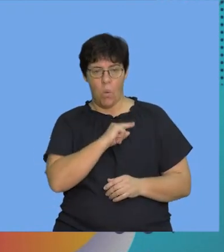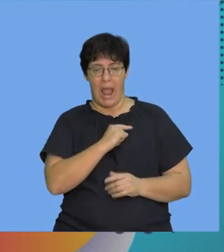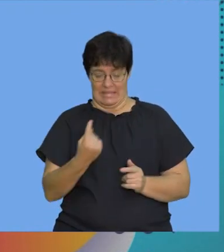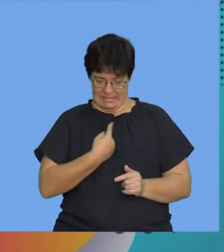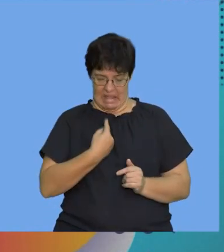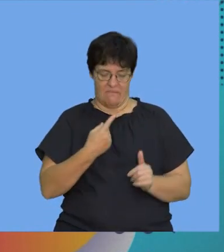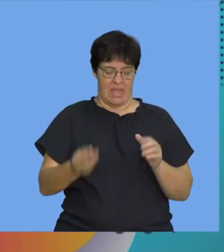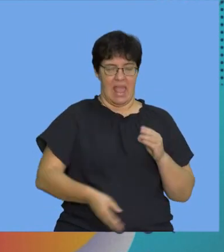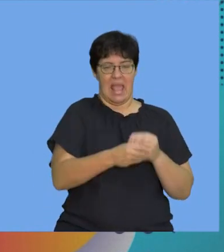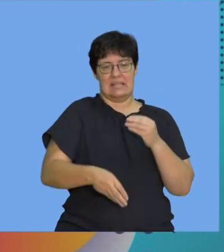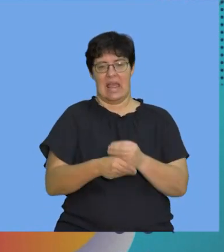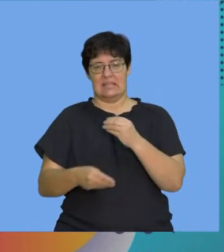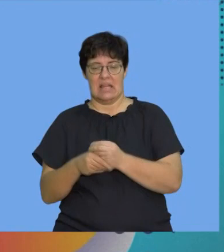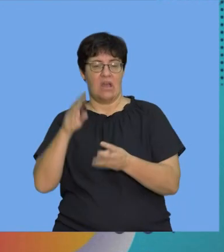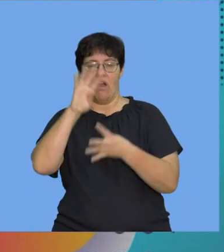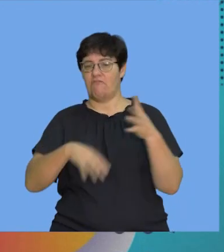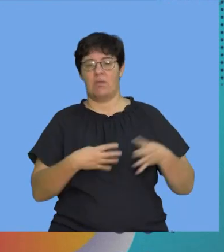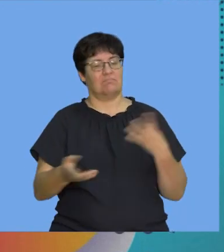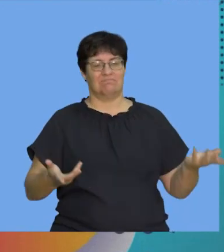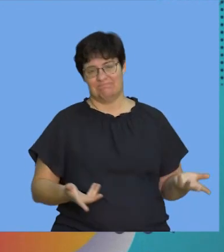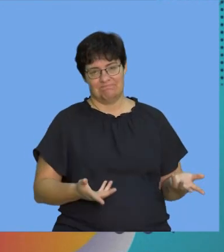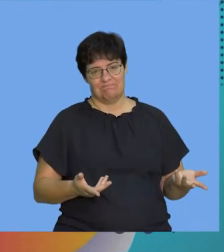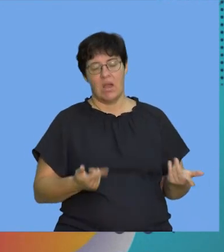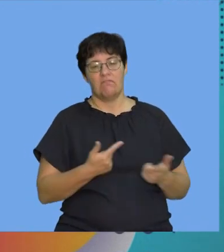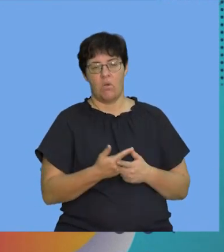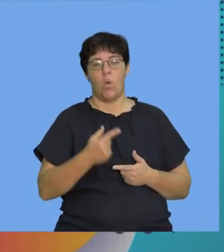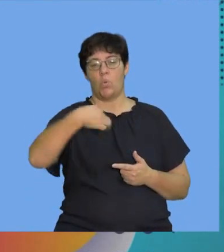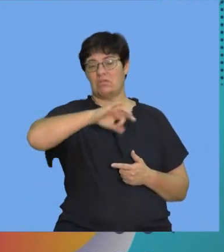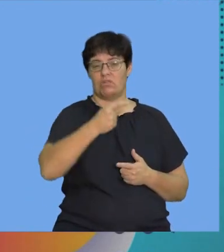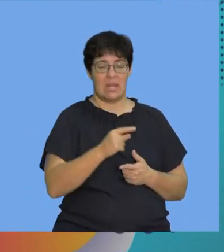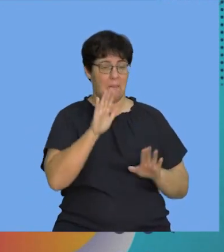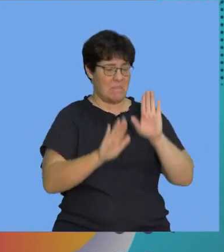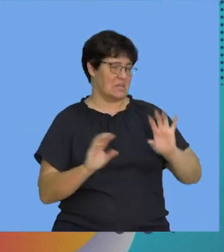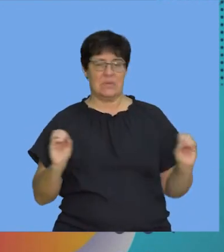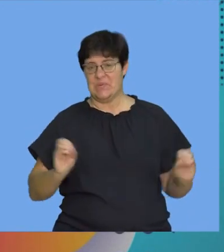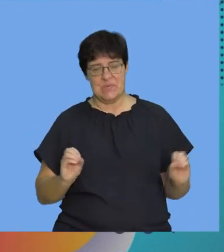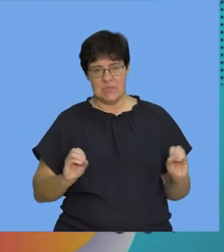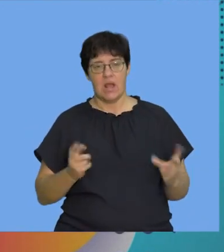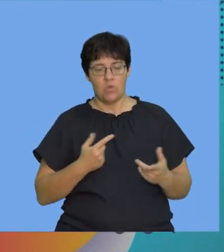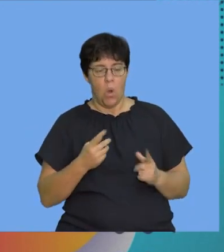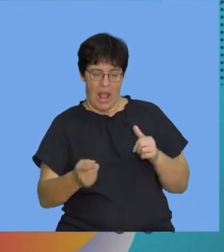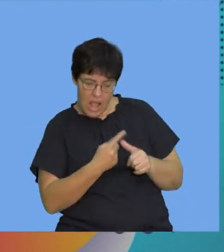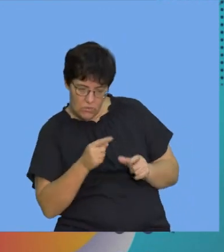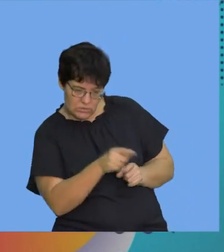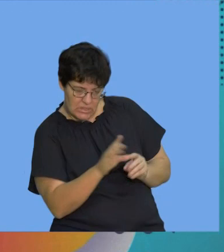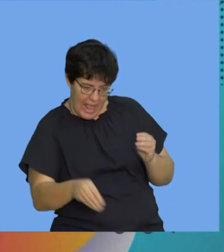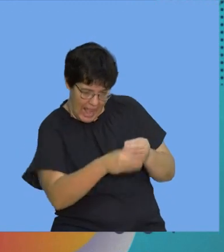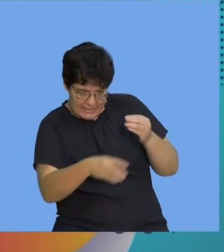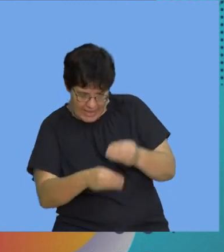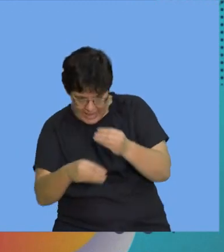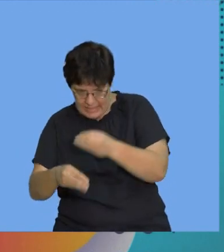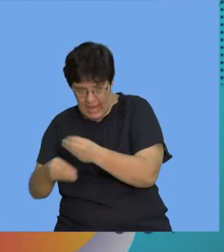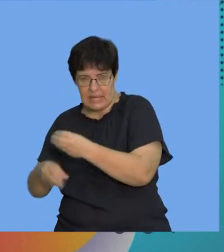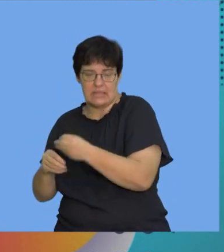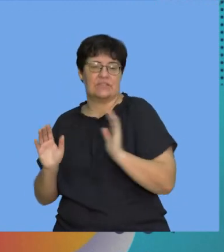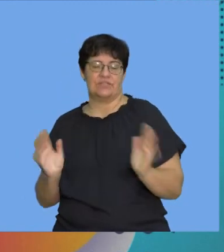don't have a formula for a sum of a quadratic pattern, so you will just add them as individual digits